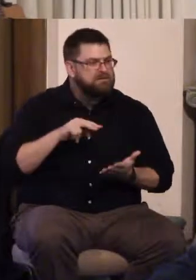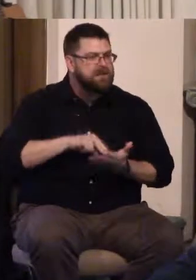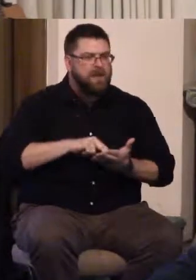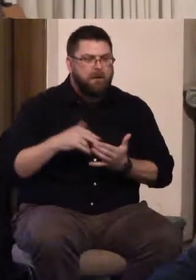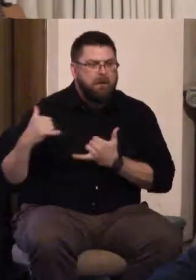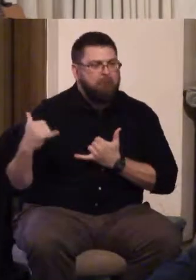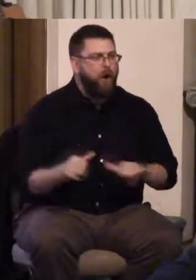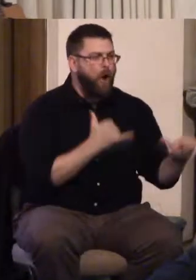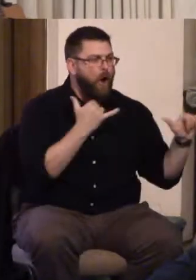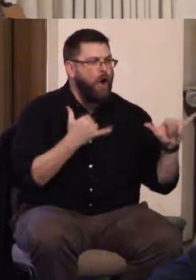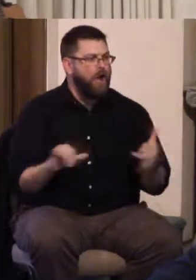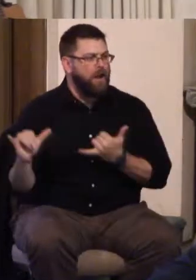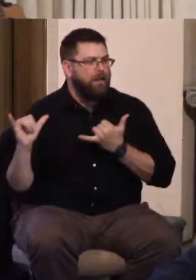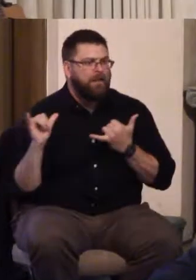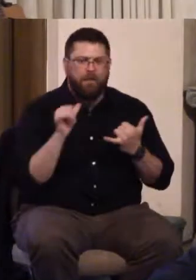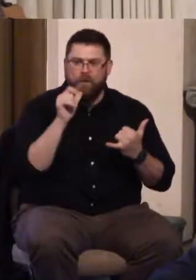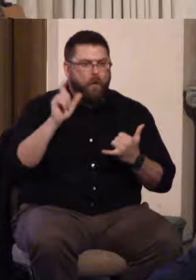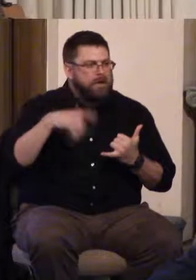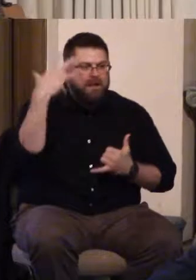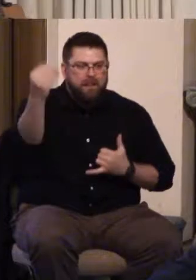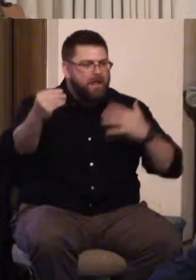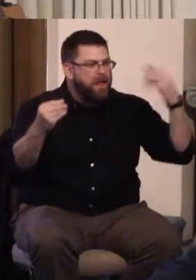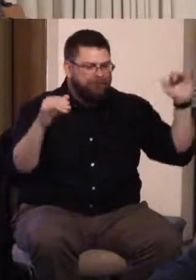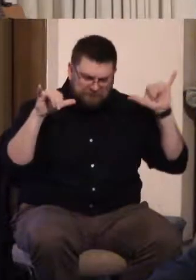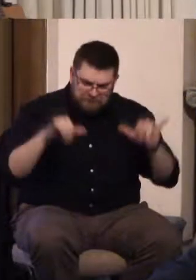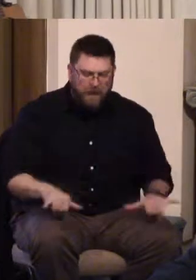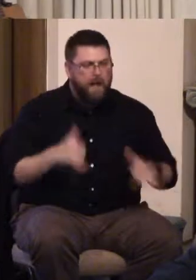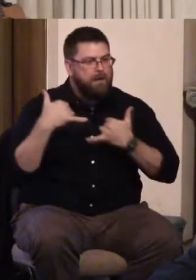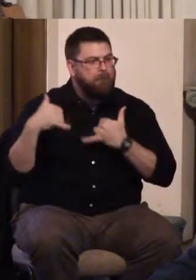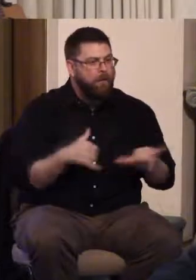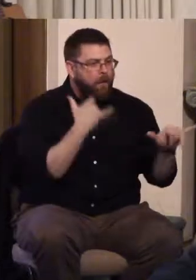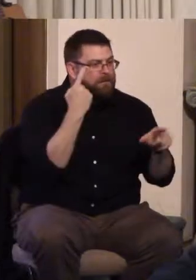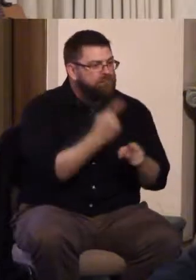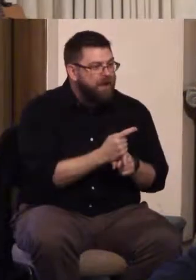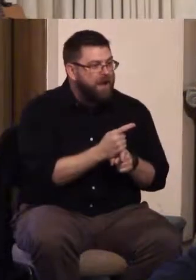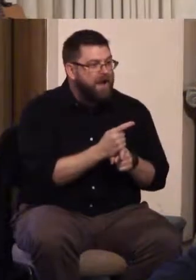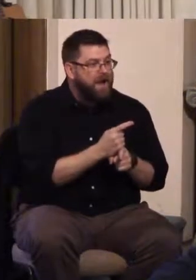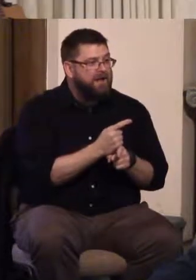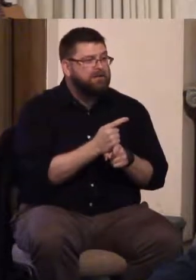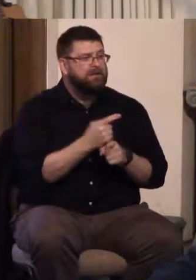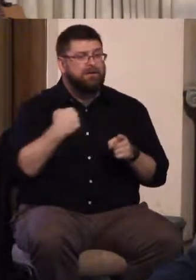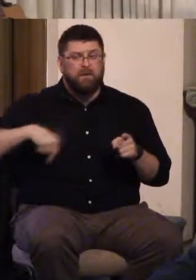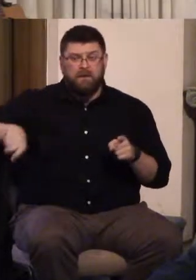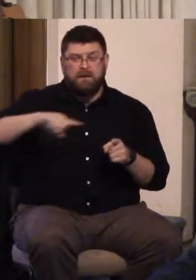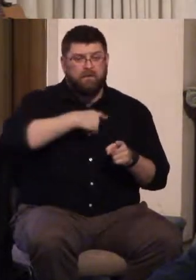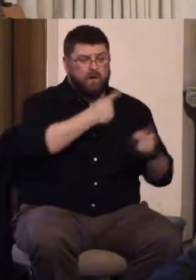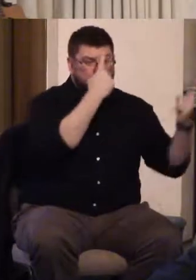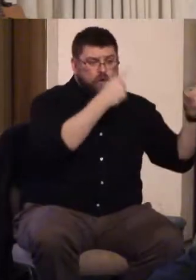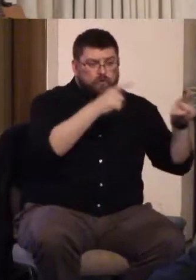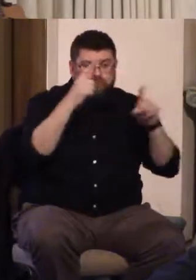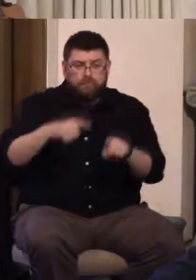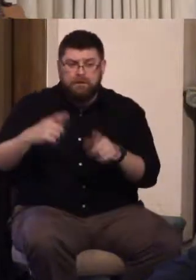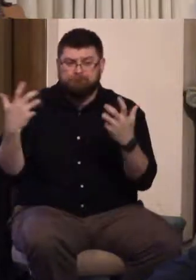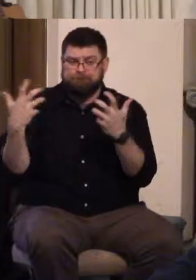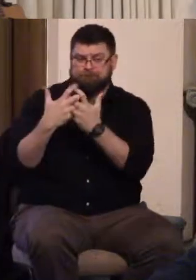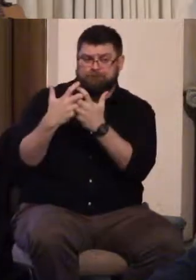and party. There's nowhere else to go. Right? When we're in agreement with